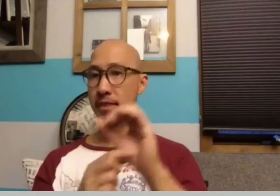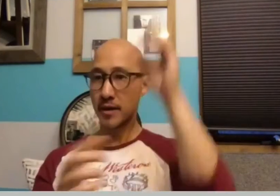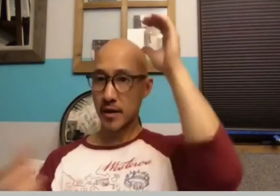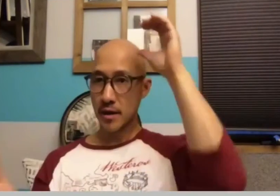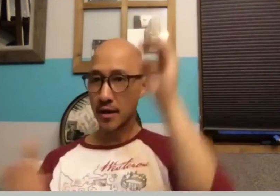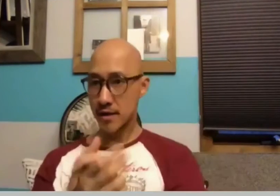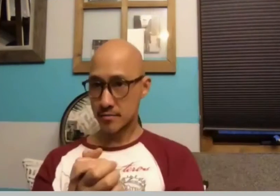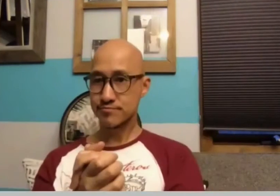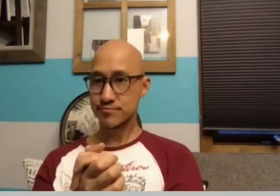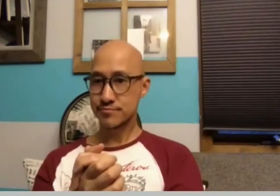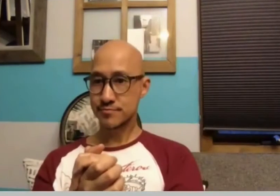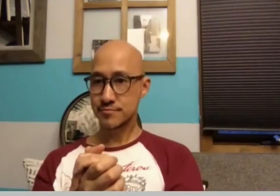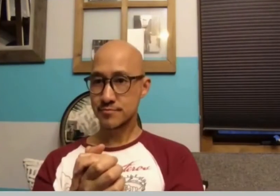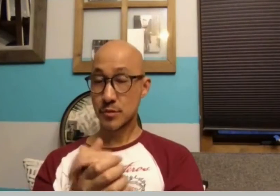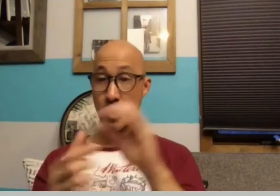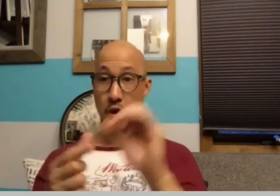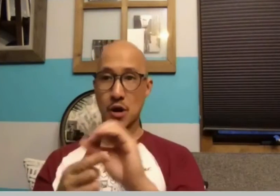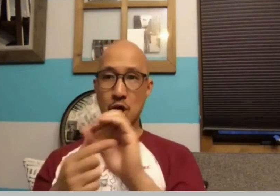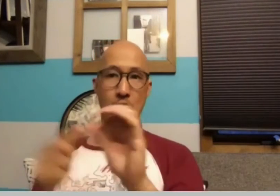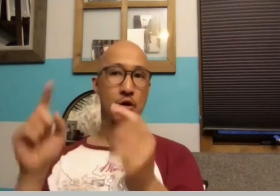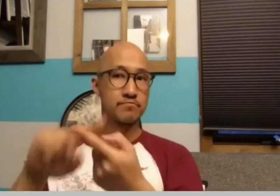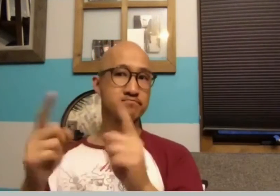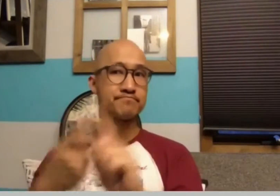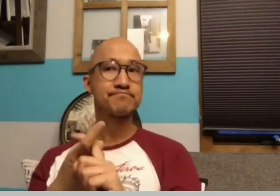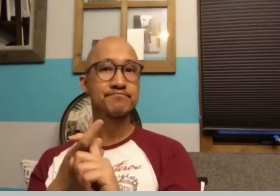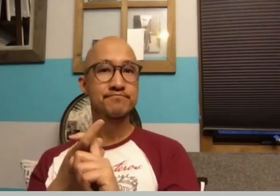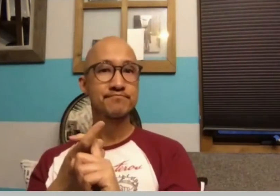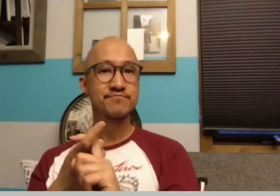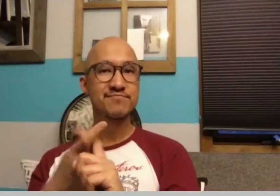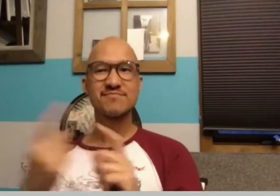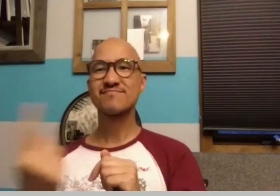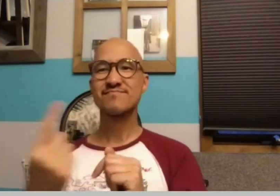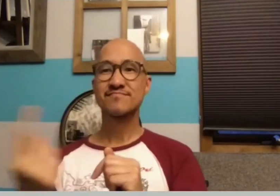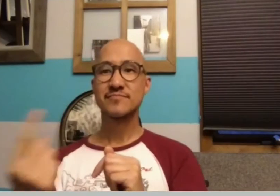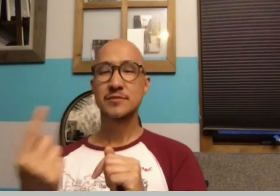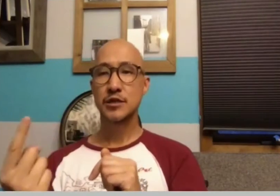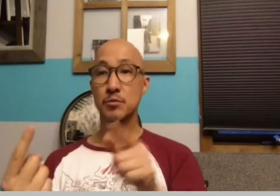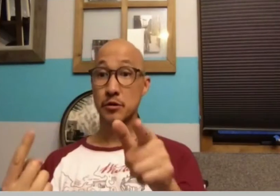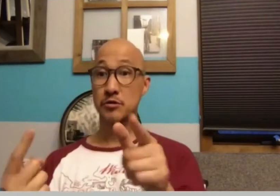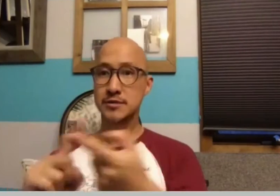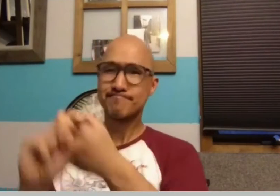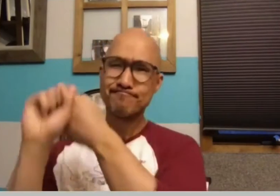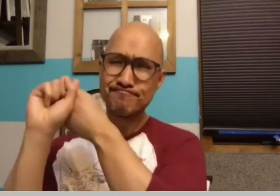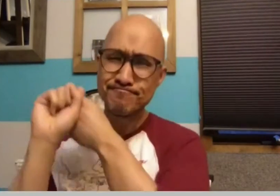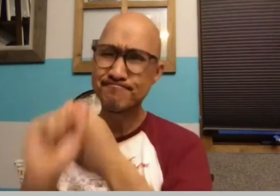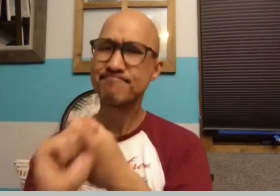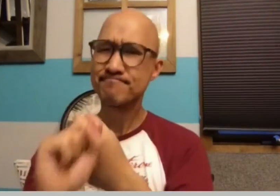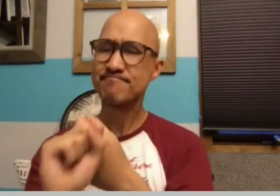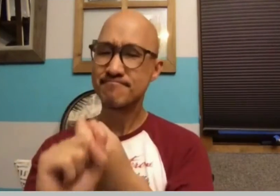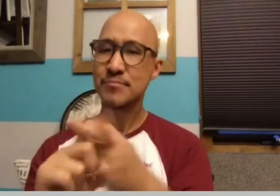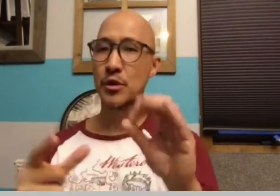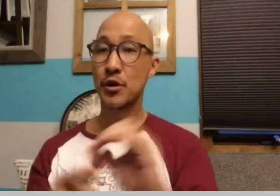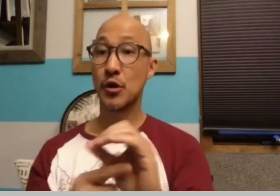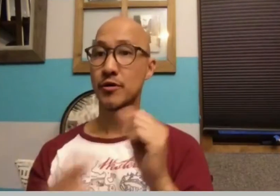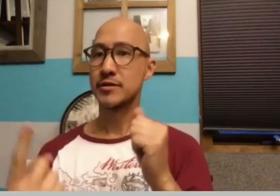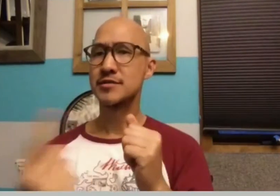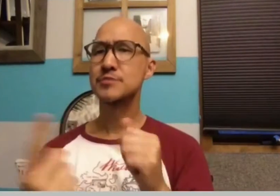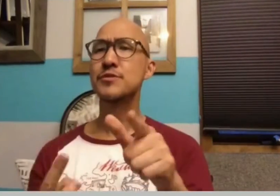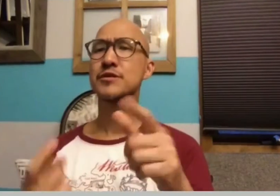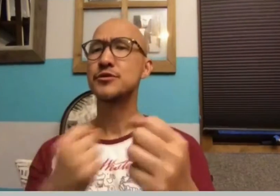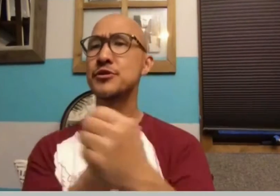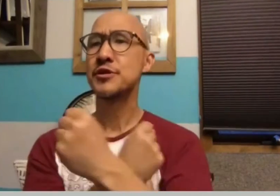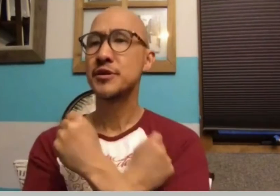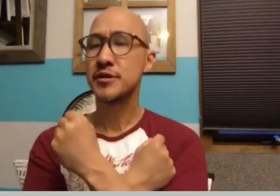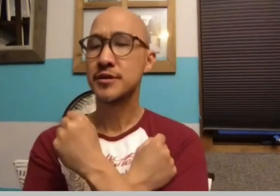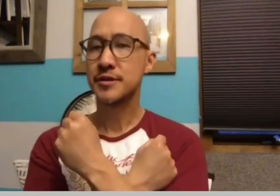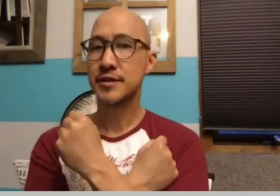Your best friend is gonna betray you in a way that you could never imagine. Commit adultery, maybe